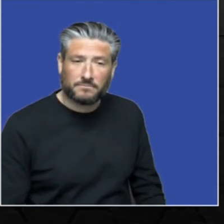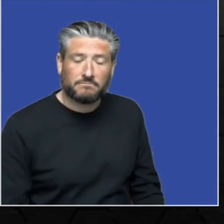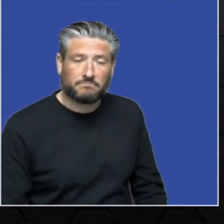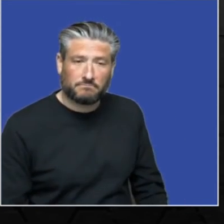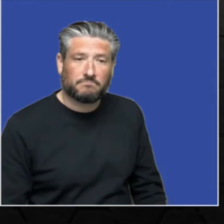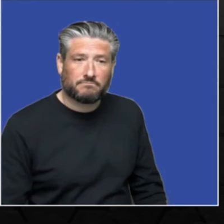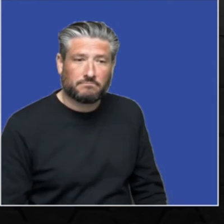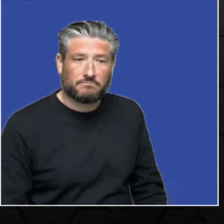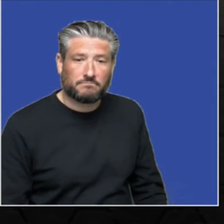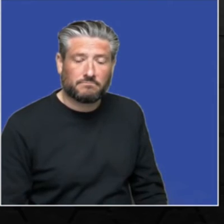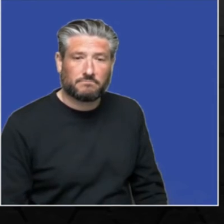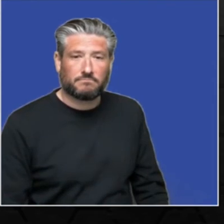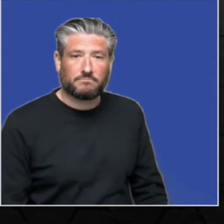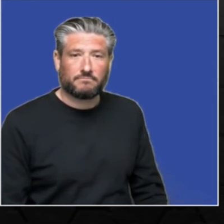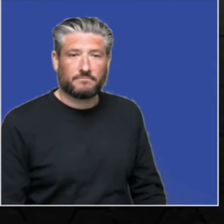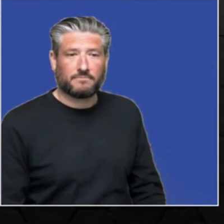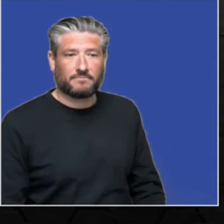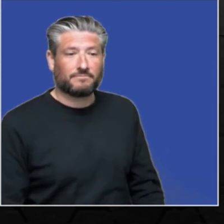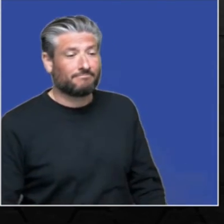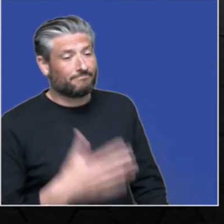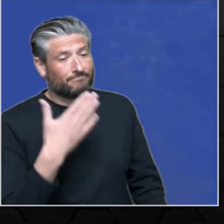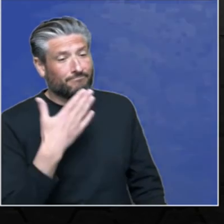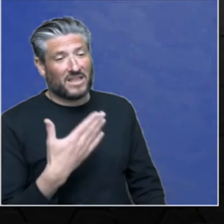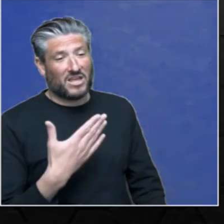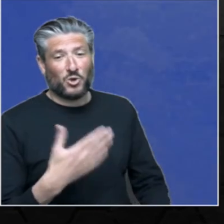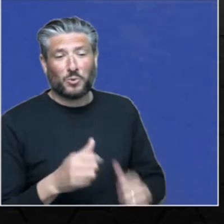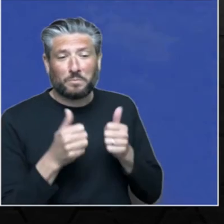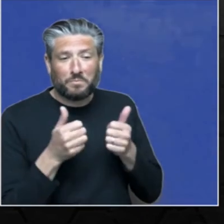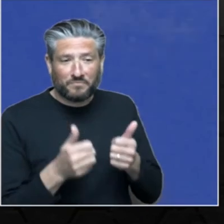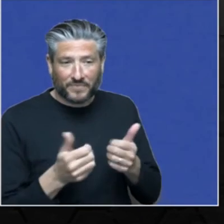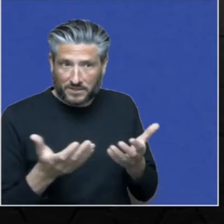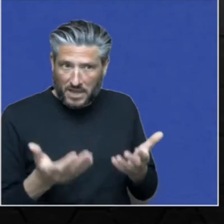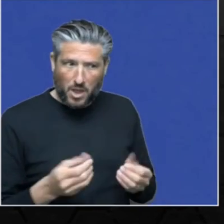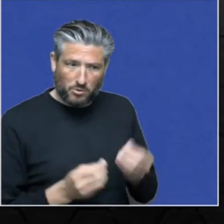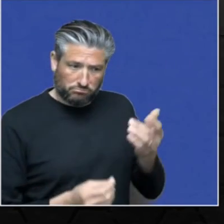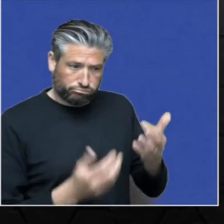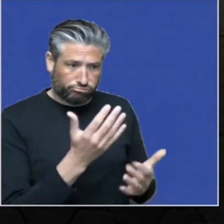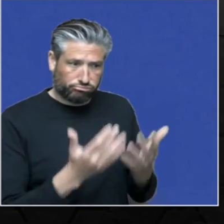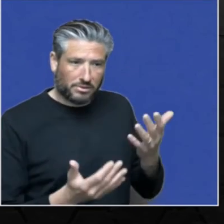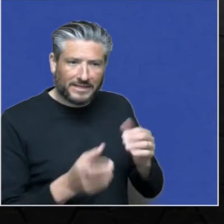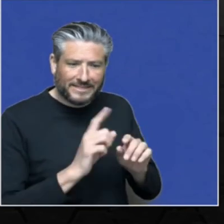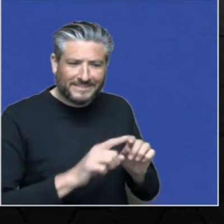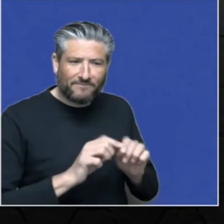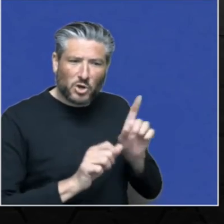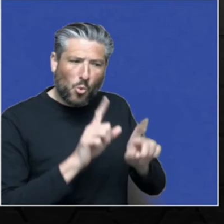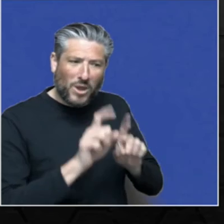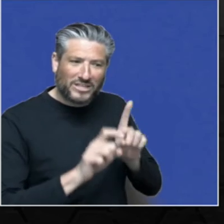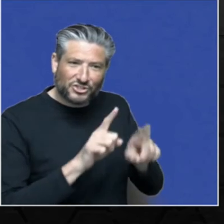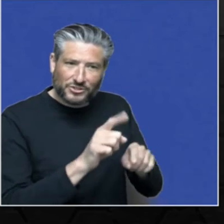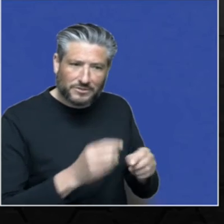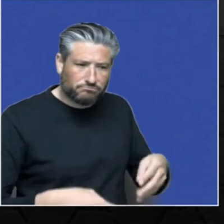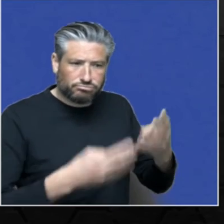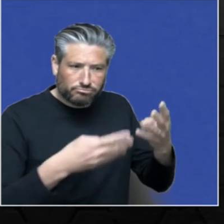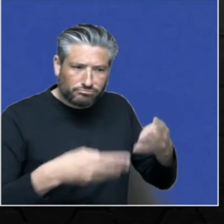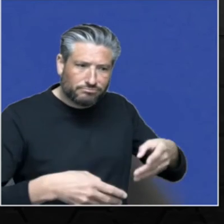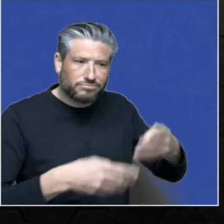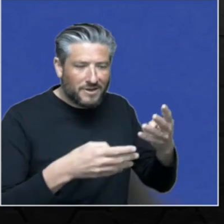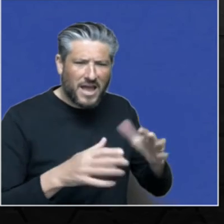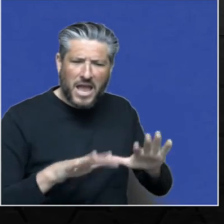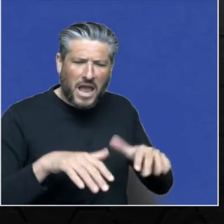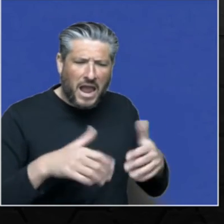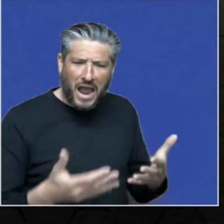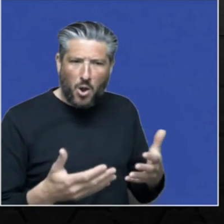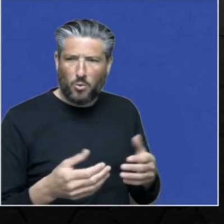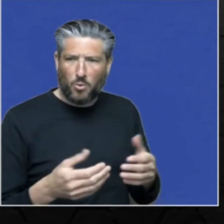Cool. Thanks a lot for sharing. And we are getting a lot of questions regarding how to actually get started with cloud and all these things. So yeah, you